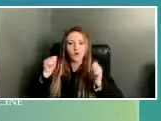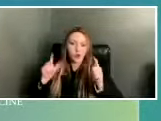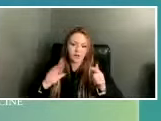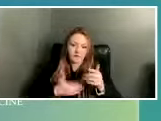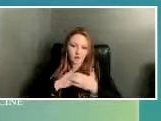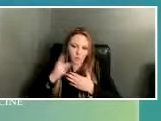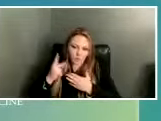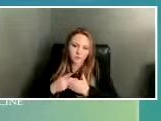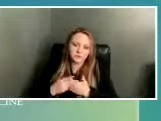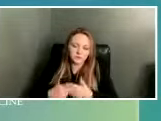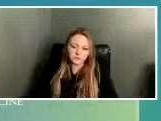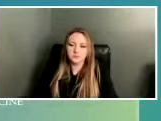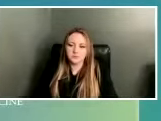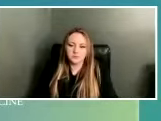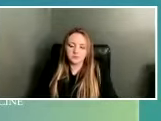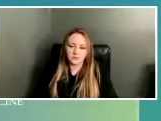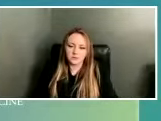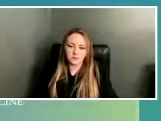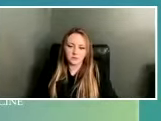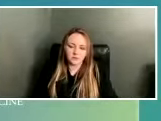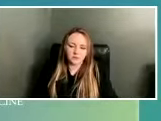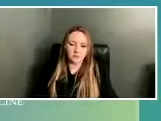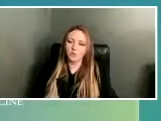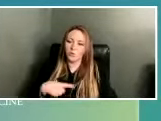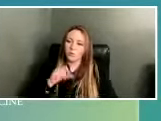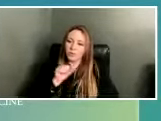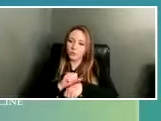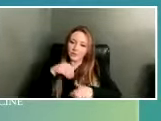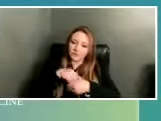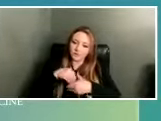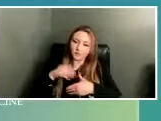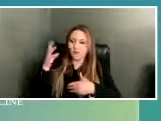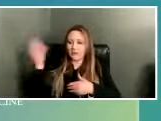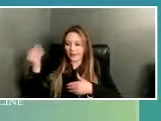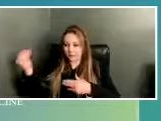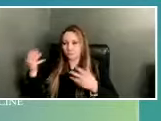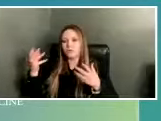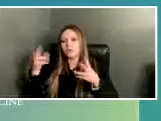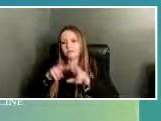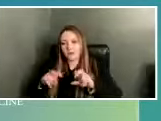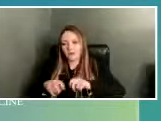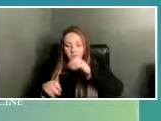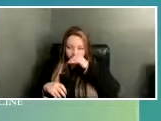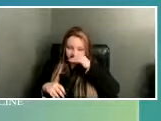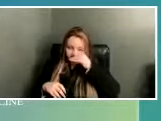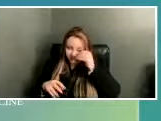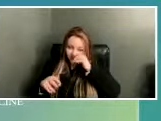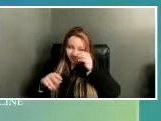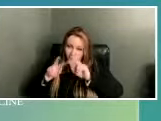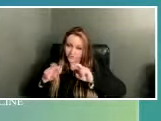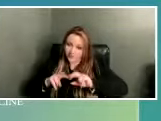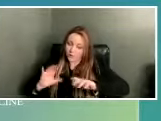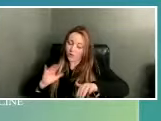programs. We work with internal and external evaluators to evaluate our